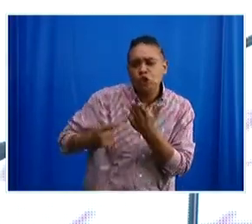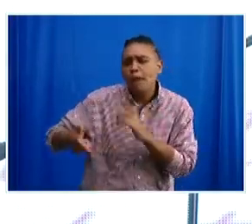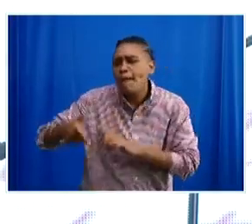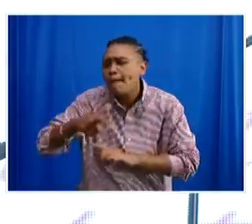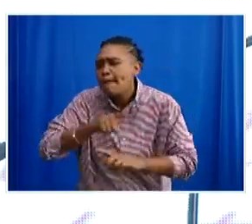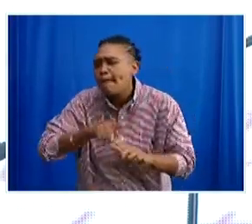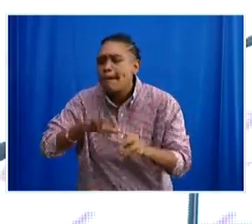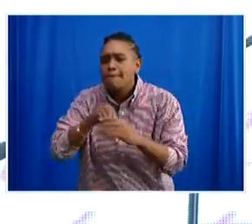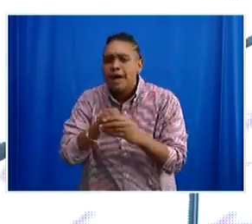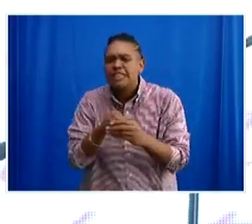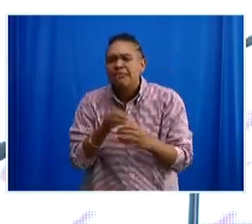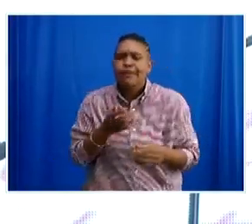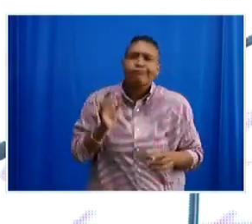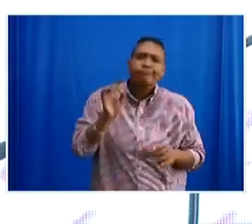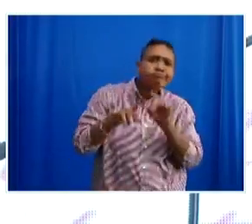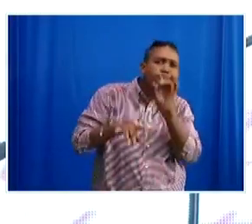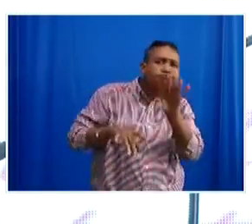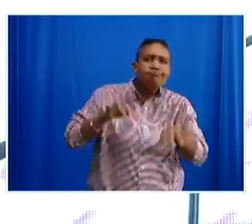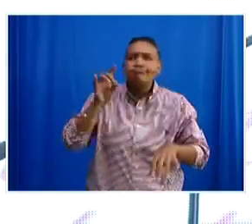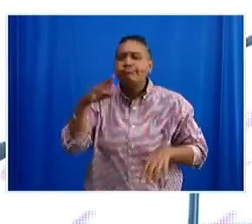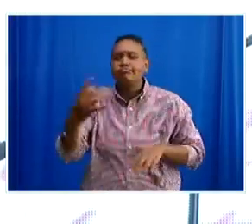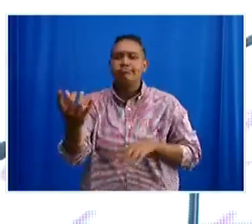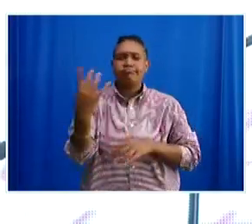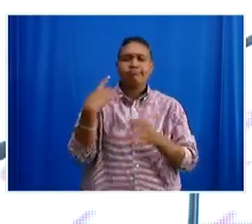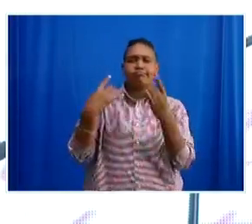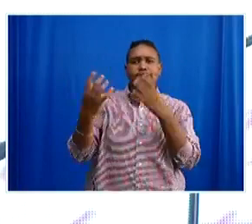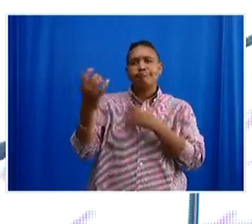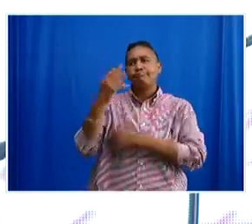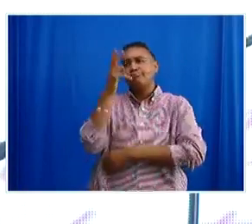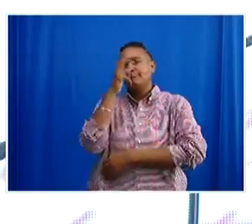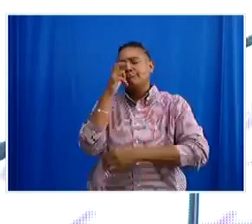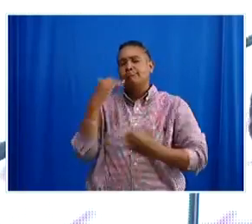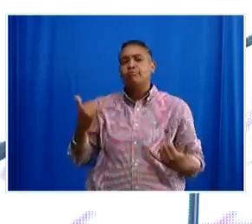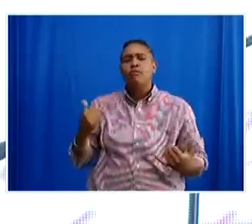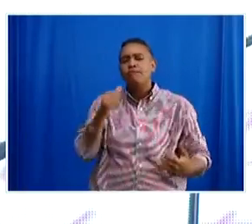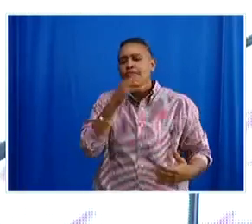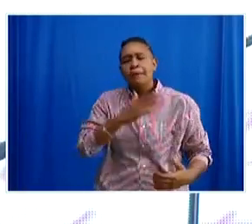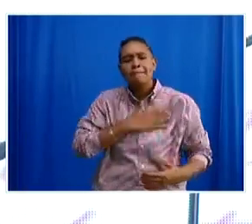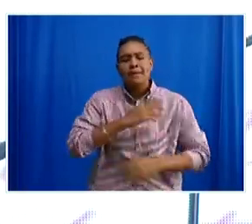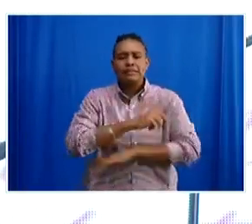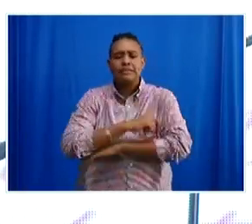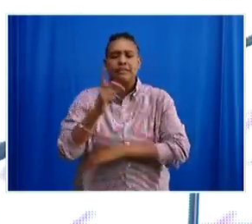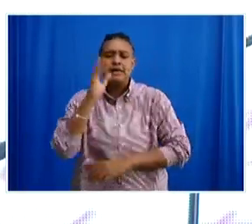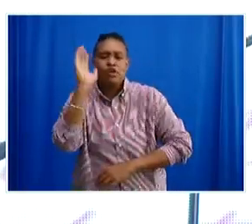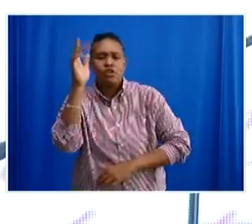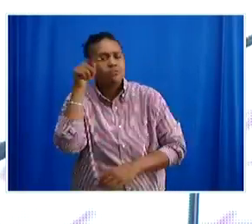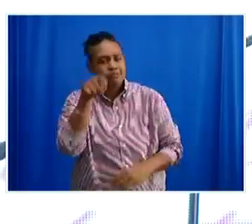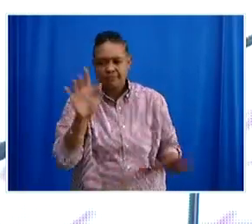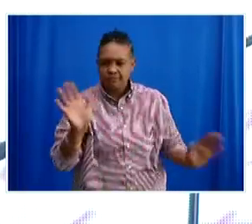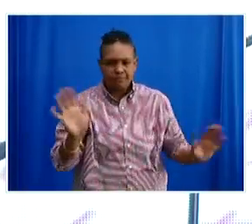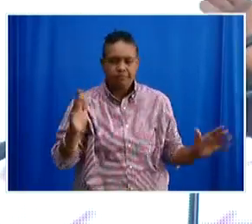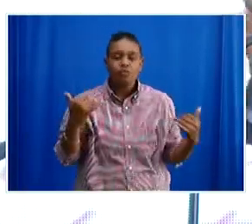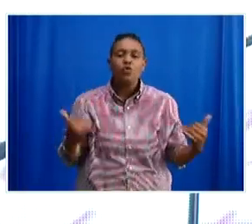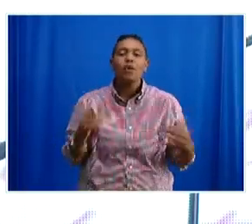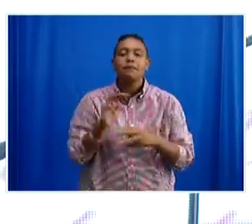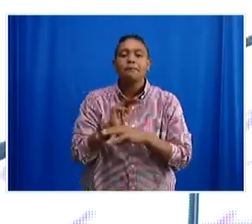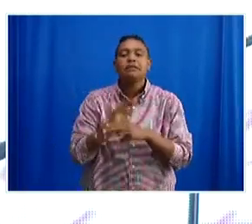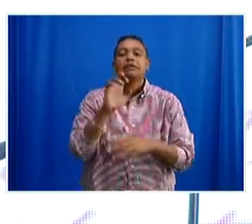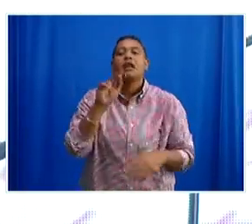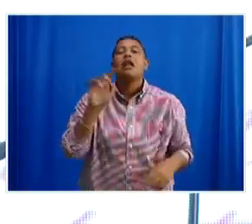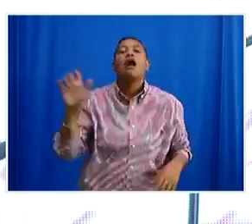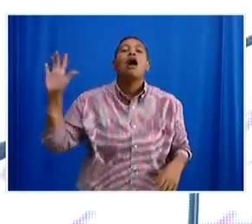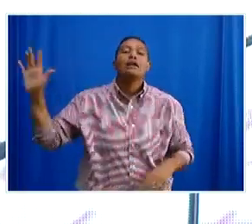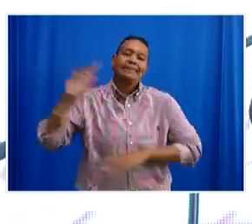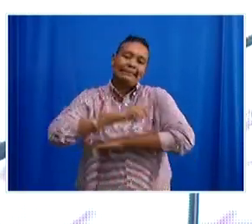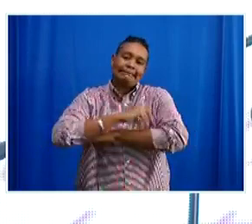discussions. Today is really not my day to speak to you. Today is Minister Clark's day to